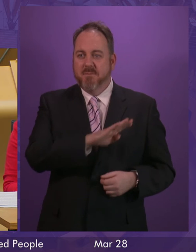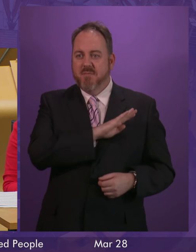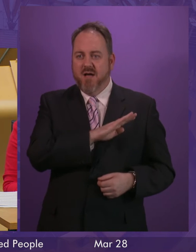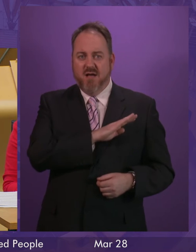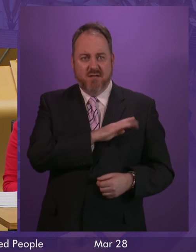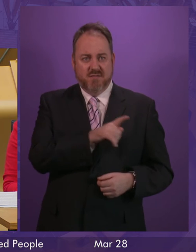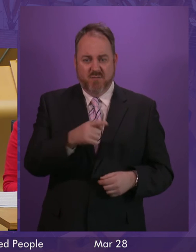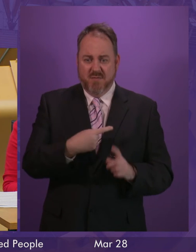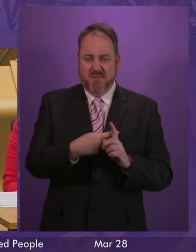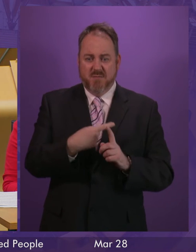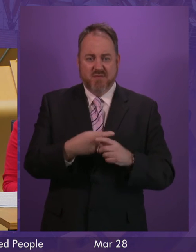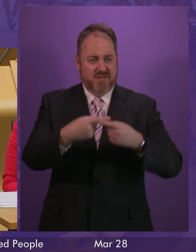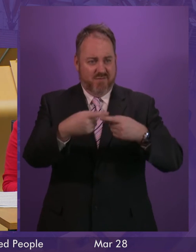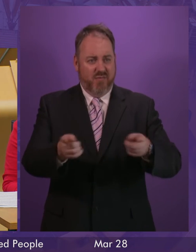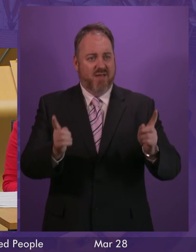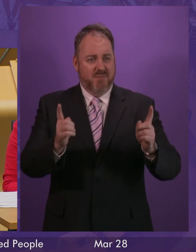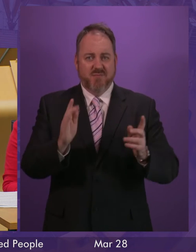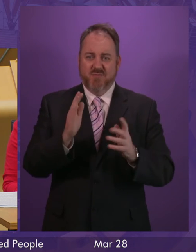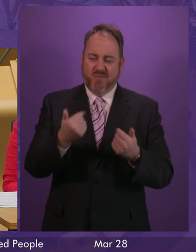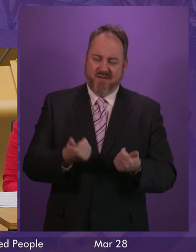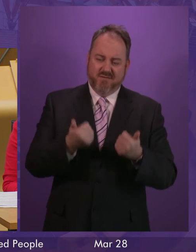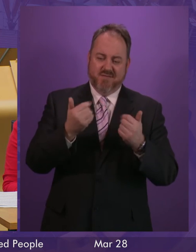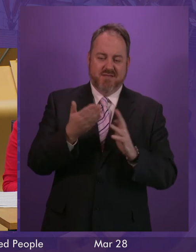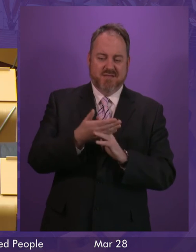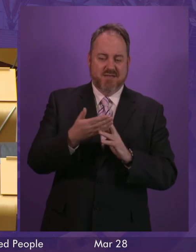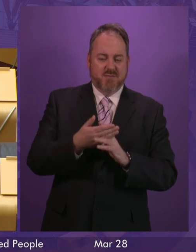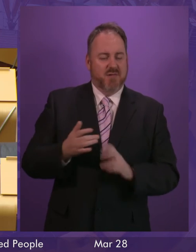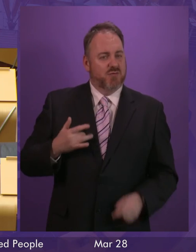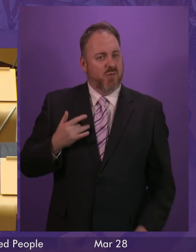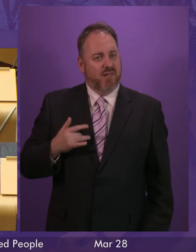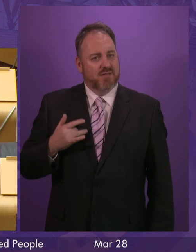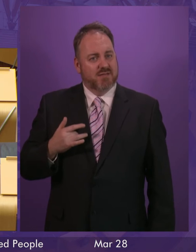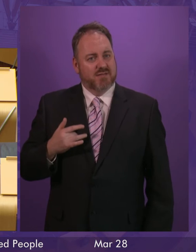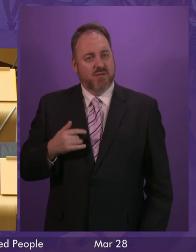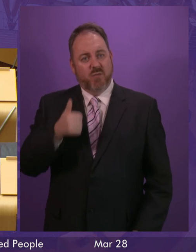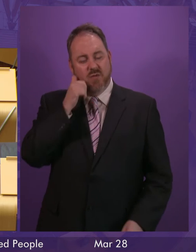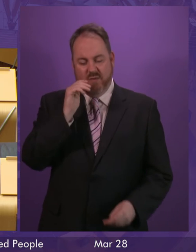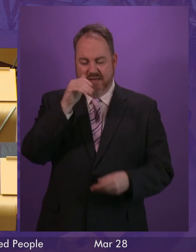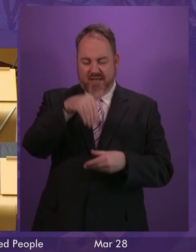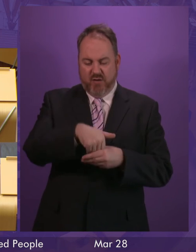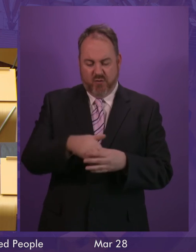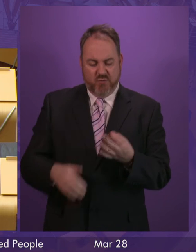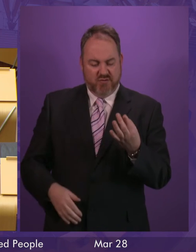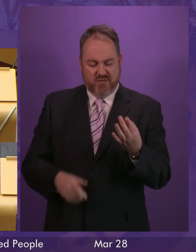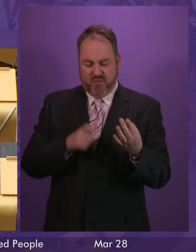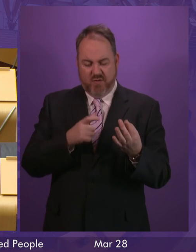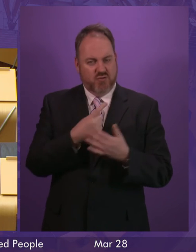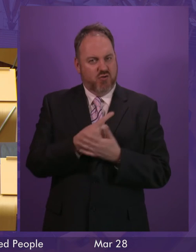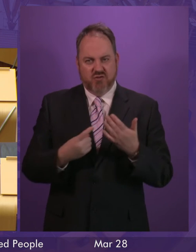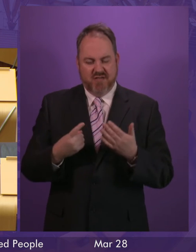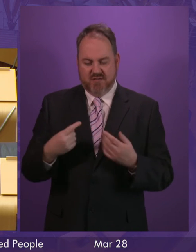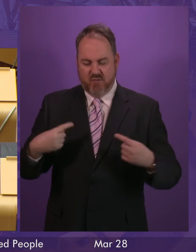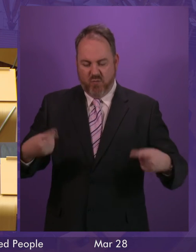to the businesses. Campaigner Lorna Fillingham states, inclusion means much more than building ramps.